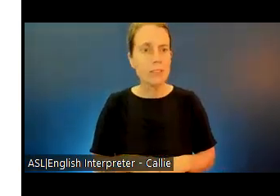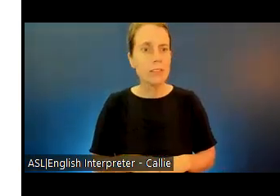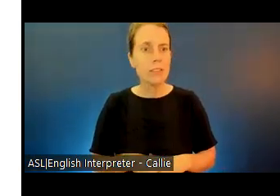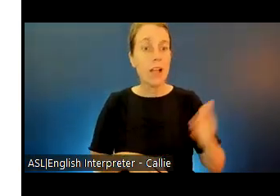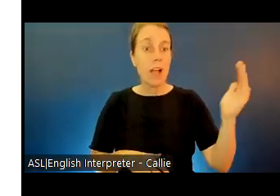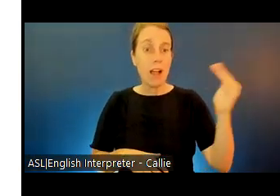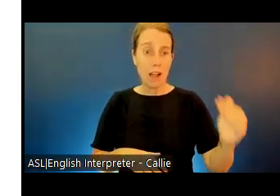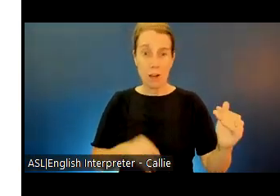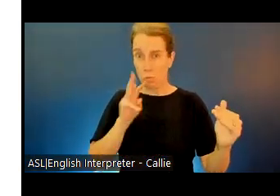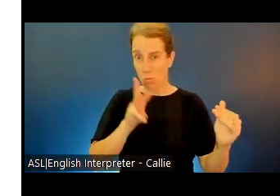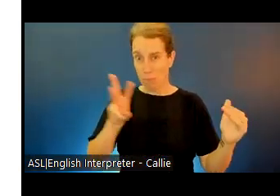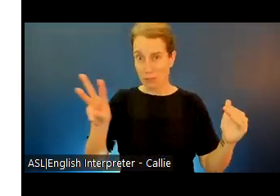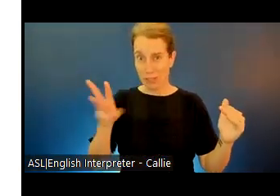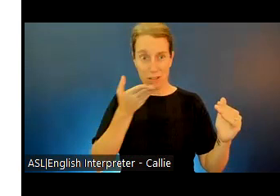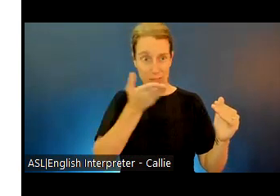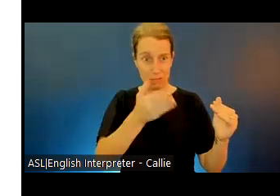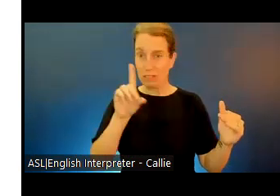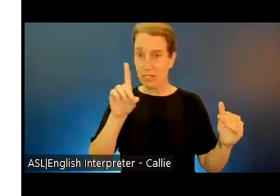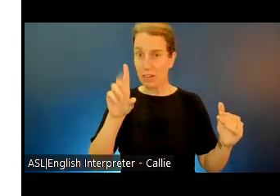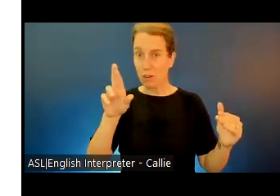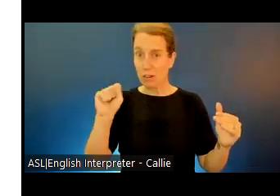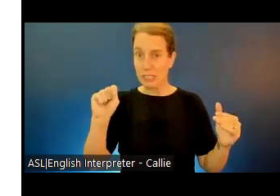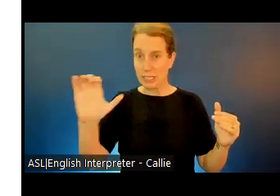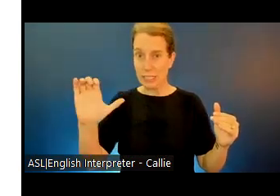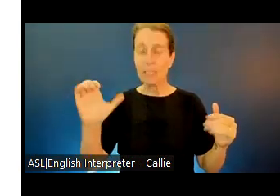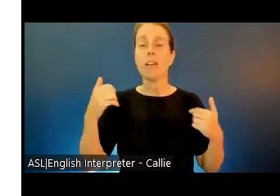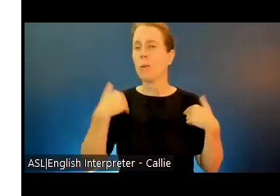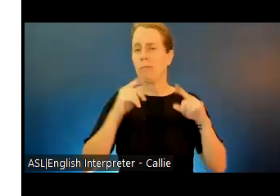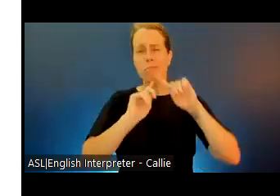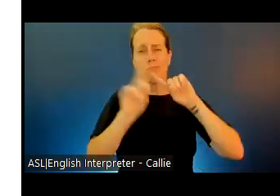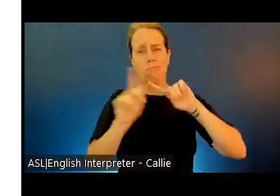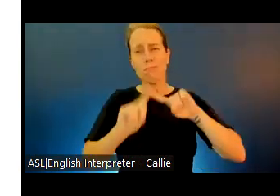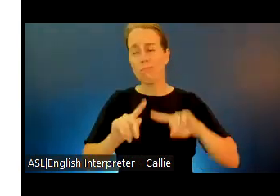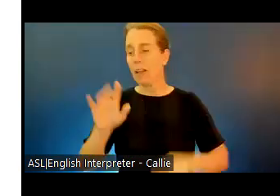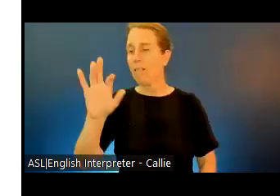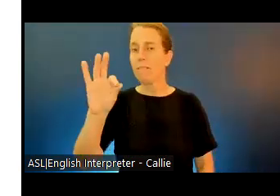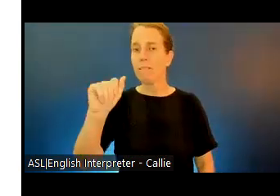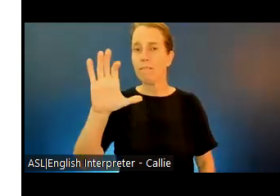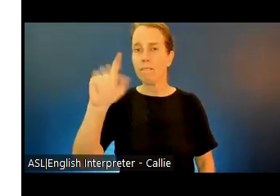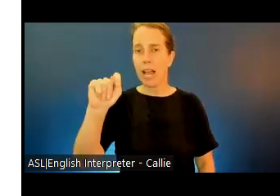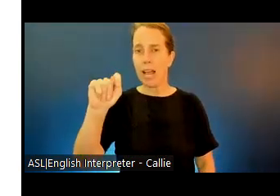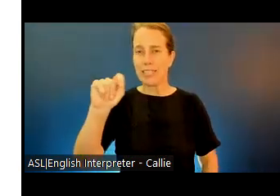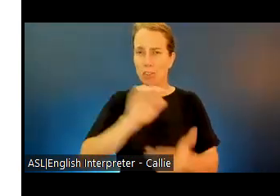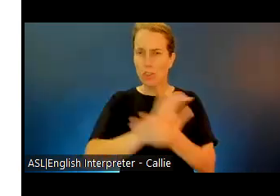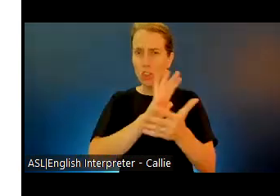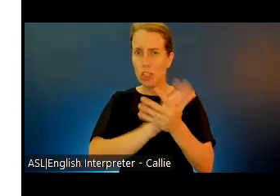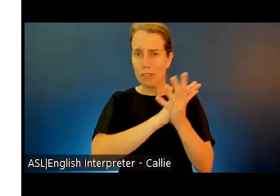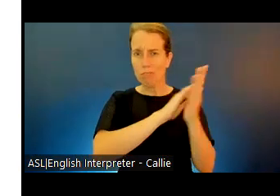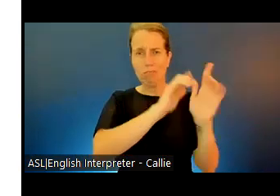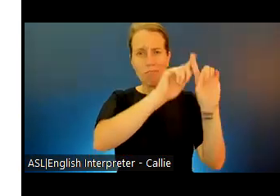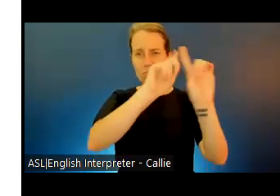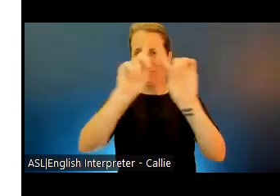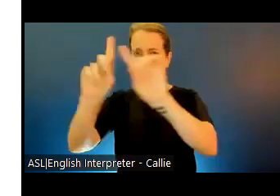information. We produce what we call fact sheets that just provide some basic information about a variety of different